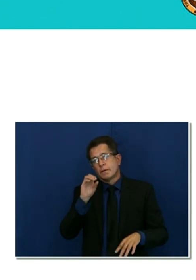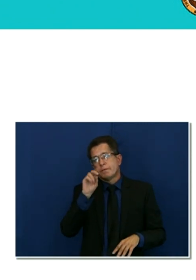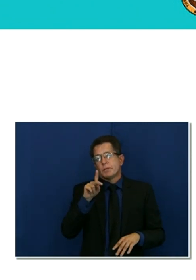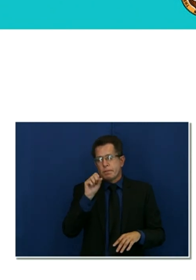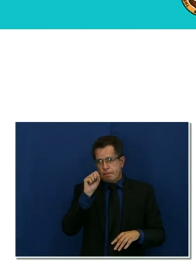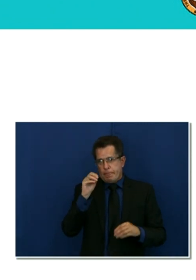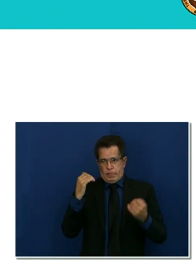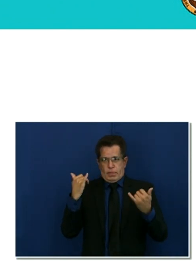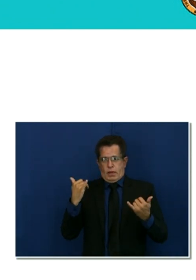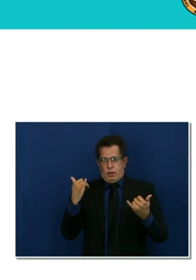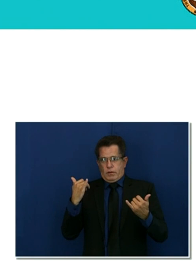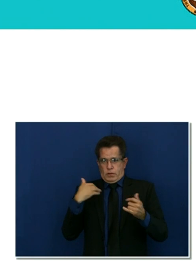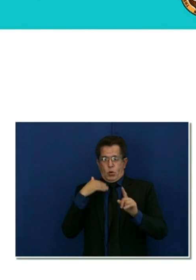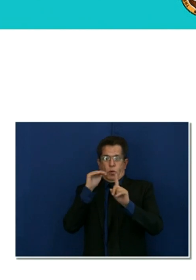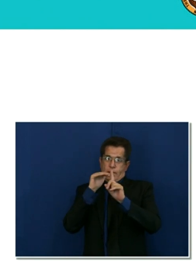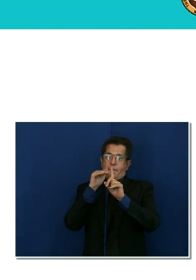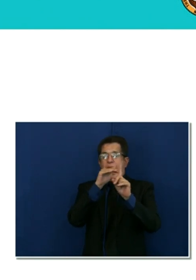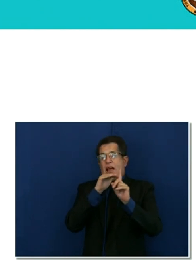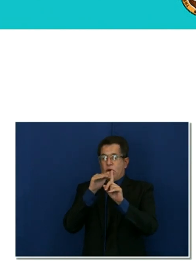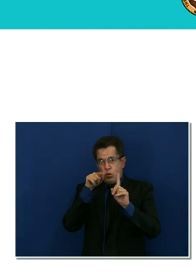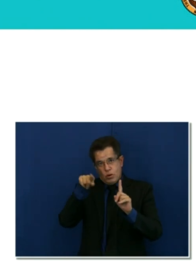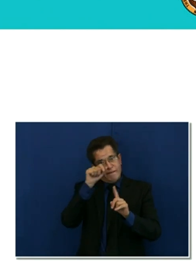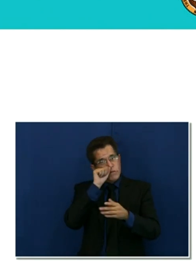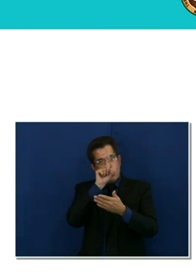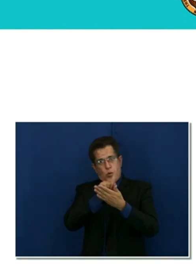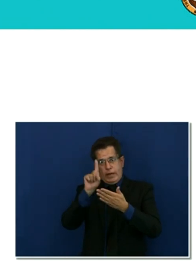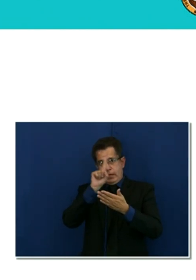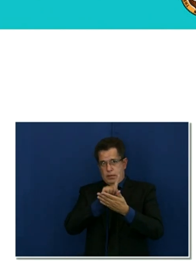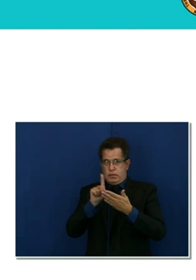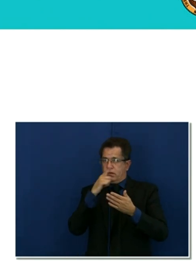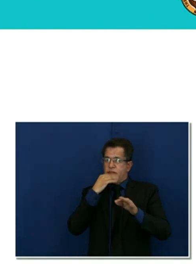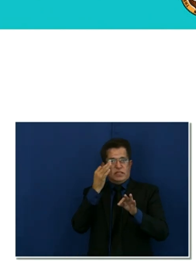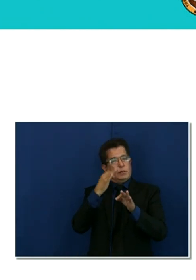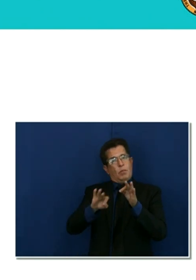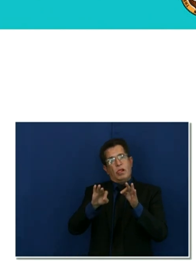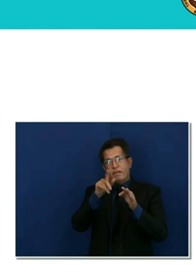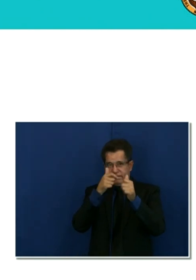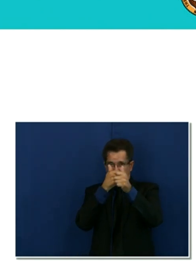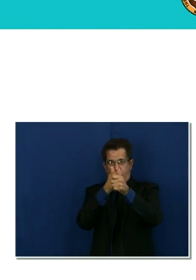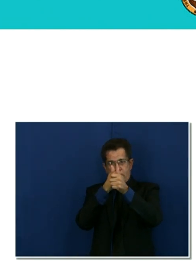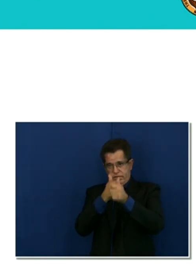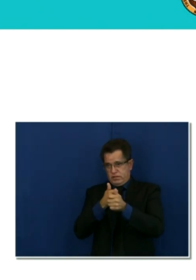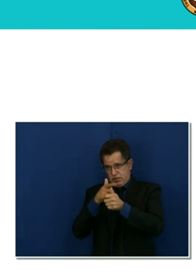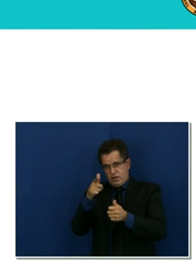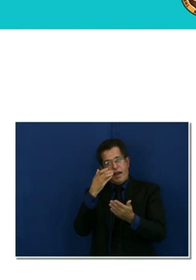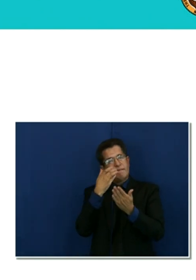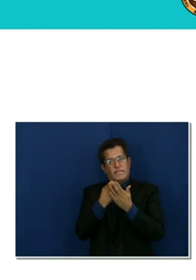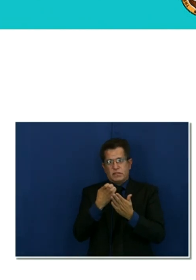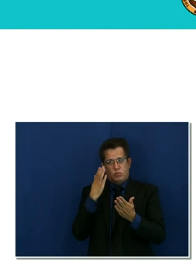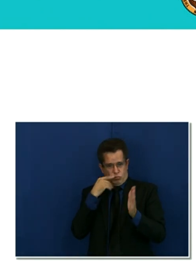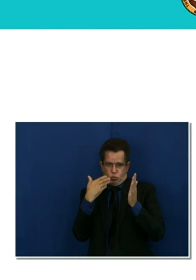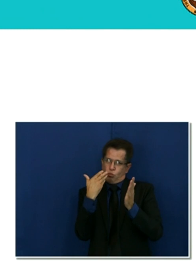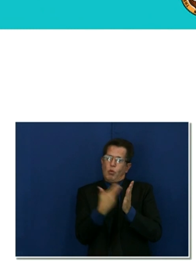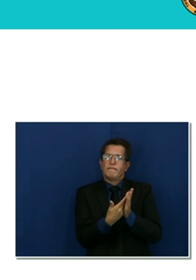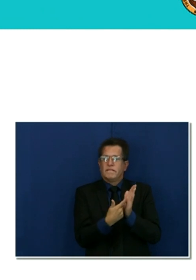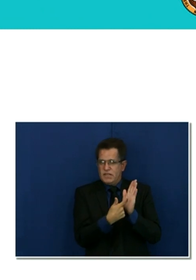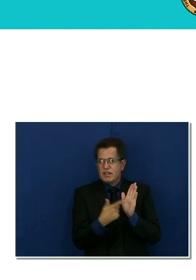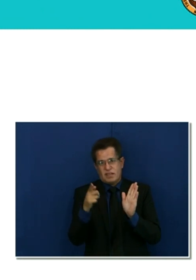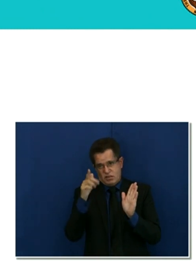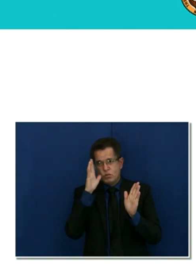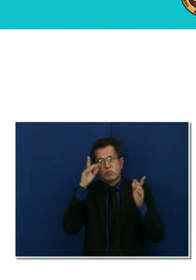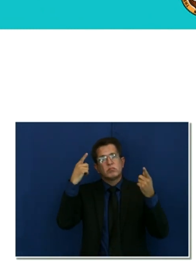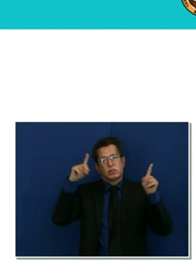as I remind the public every week, the following simple preventive measures are evidence-based and have been proven to